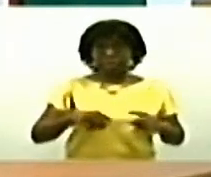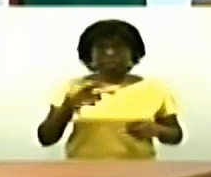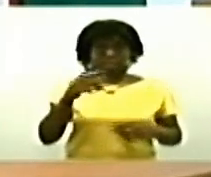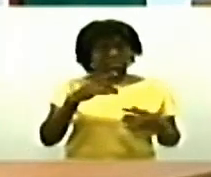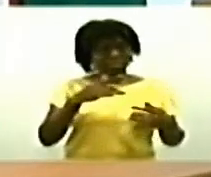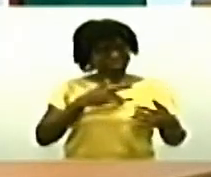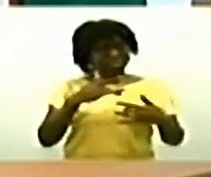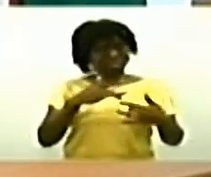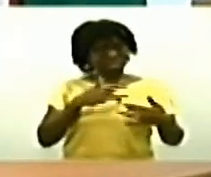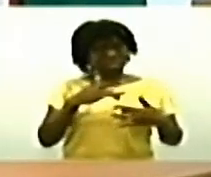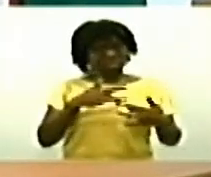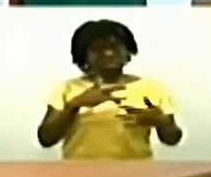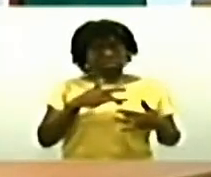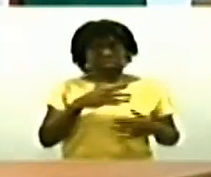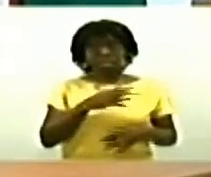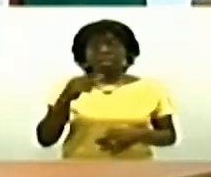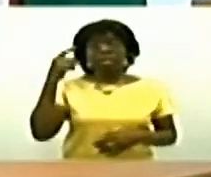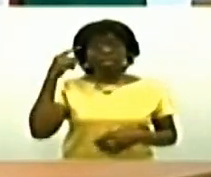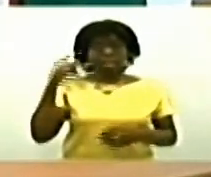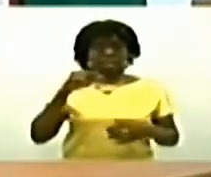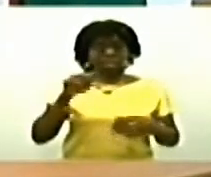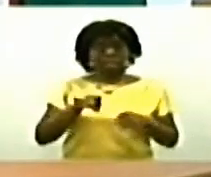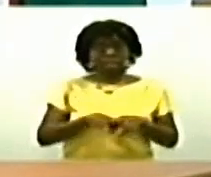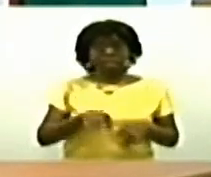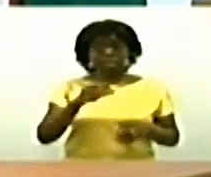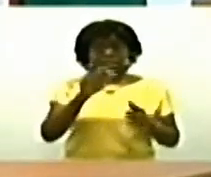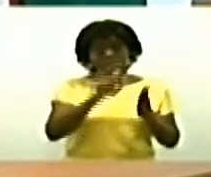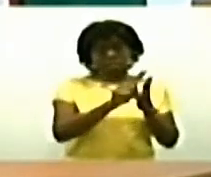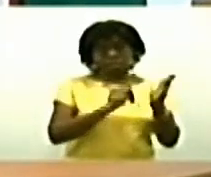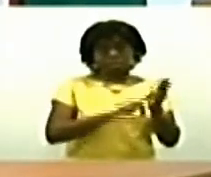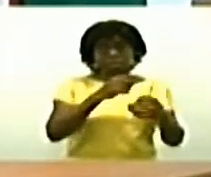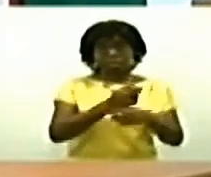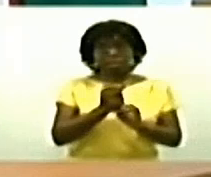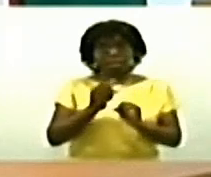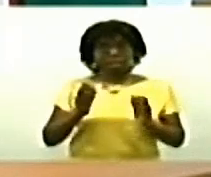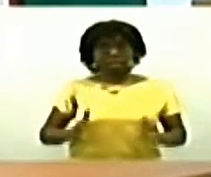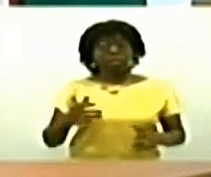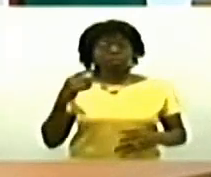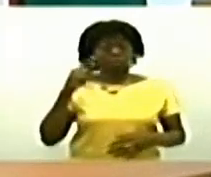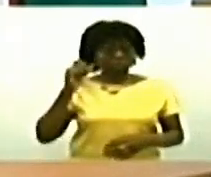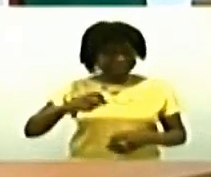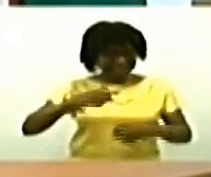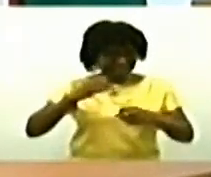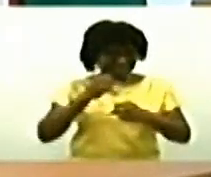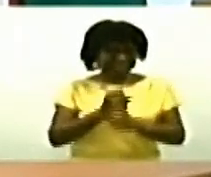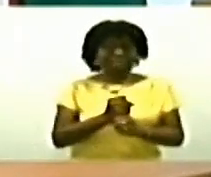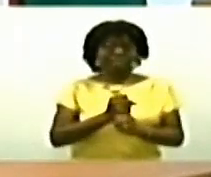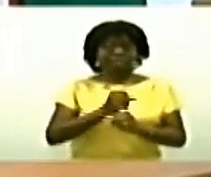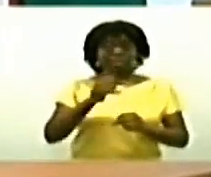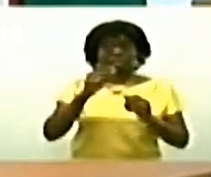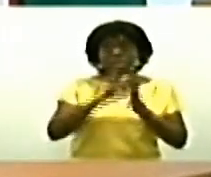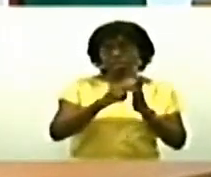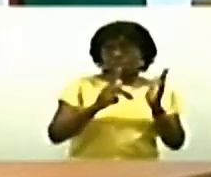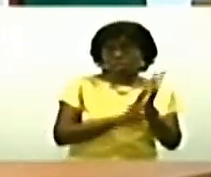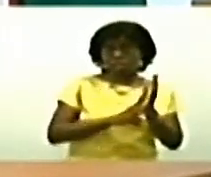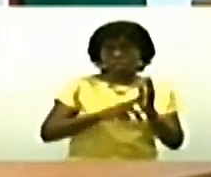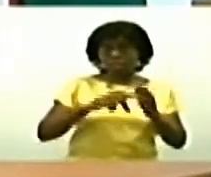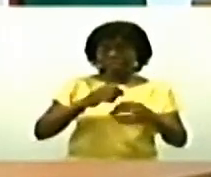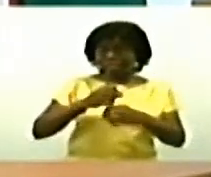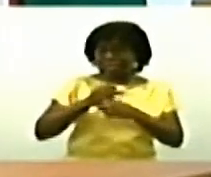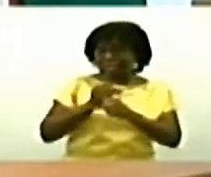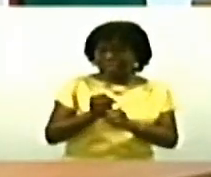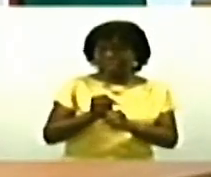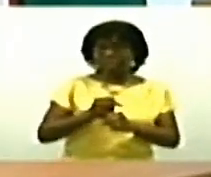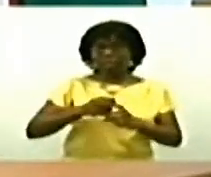concern. And I think as legislators, we have a duty to tighten the laws. We have a duty to tighten the